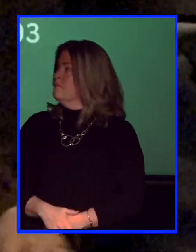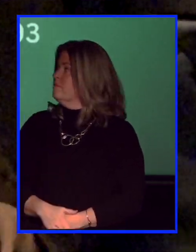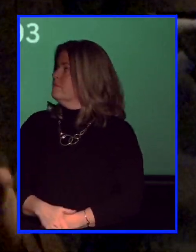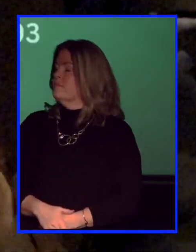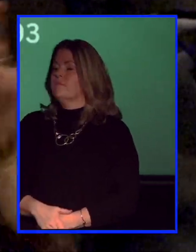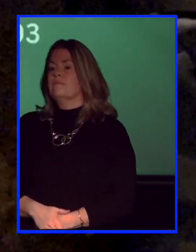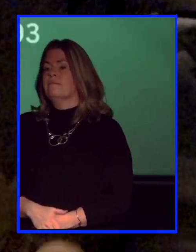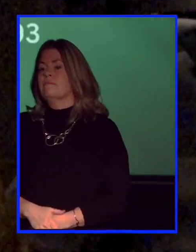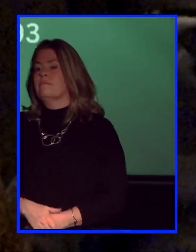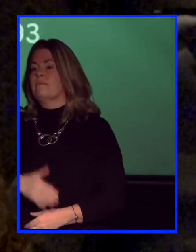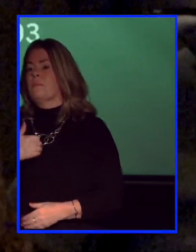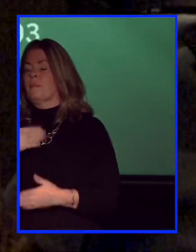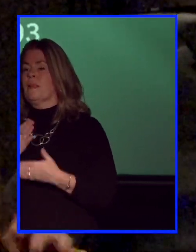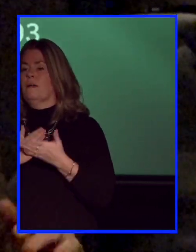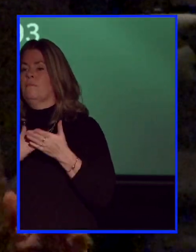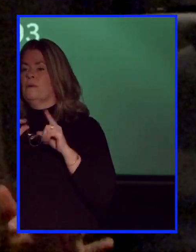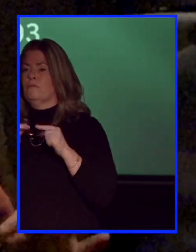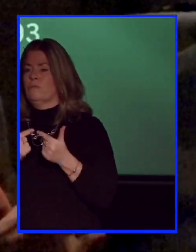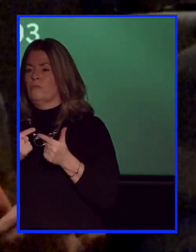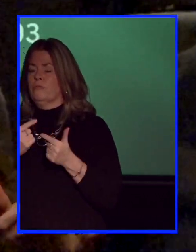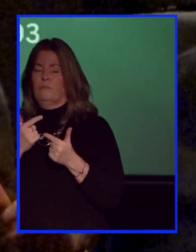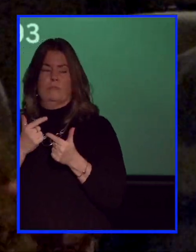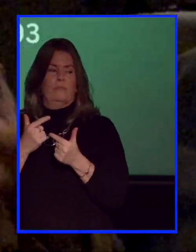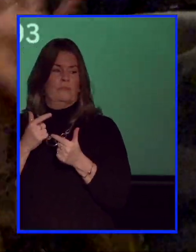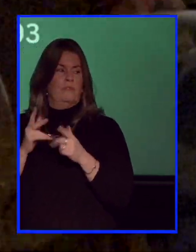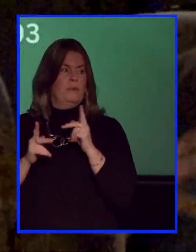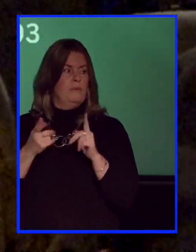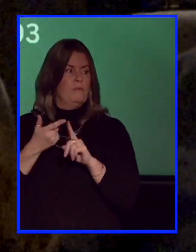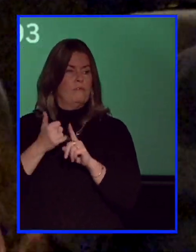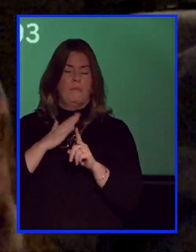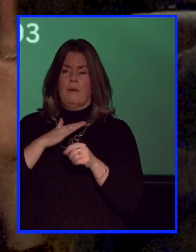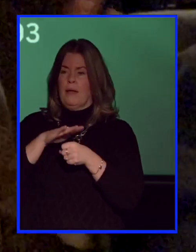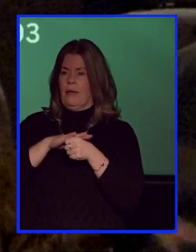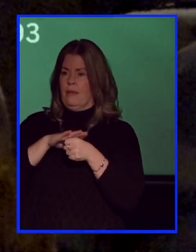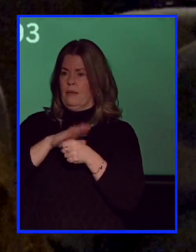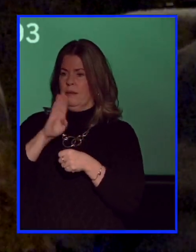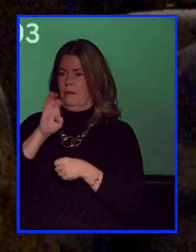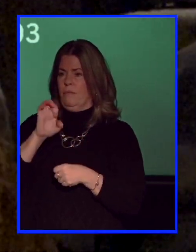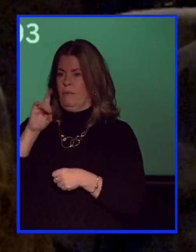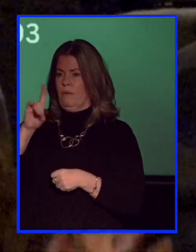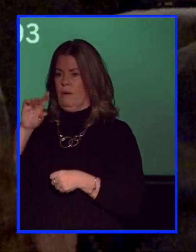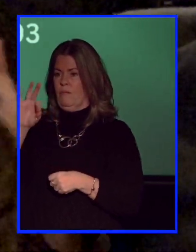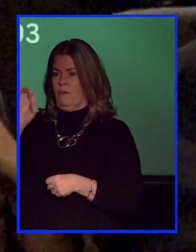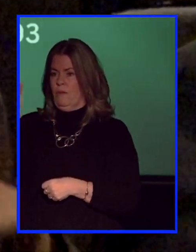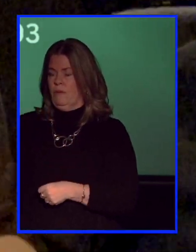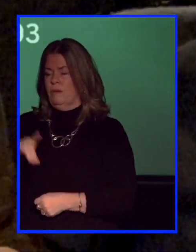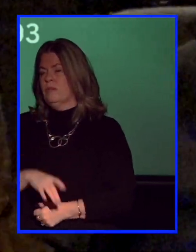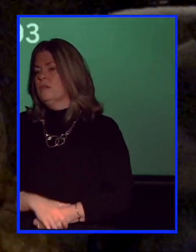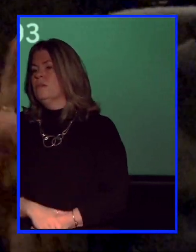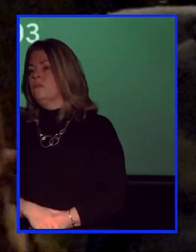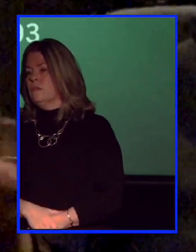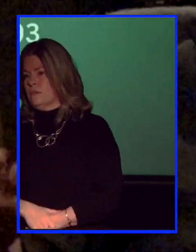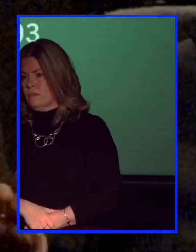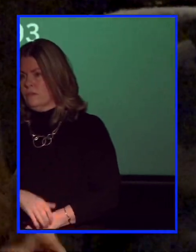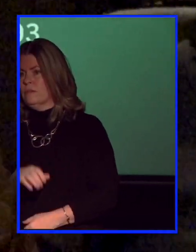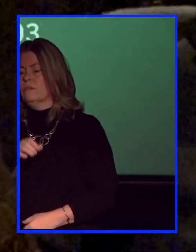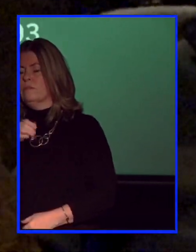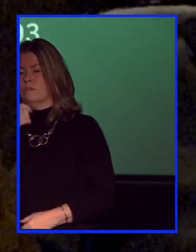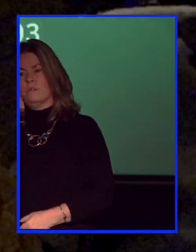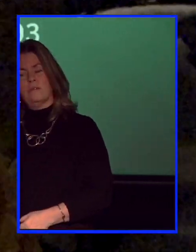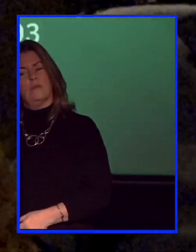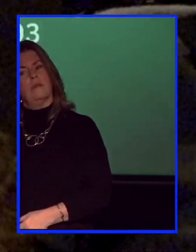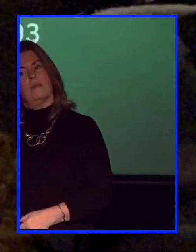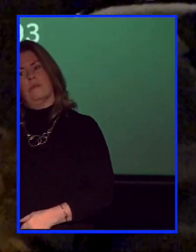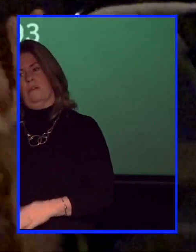Part of a group of folks from my area in the Bradford Fairley sort of area and the Orford Piermont, New